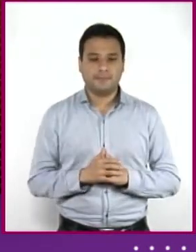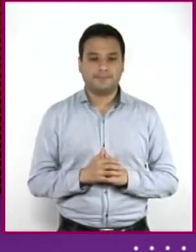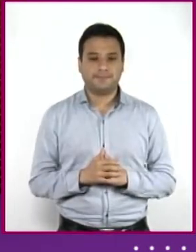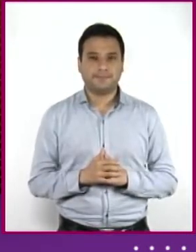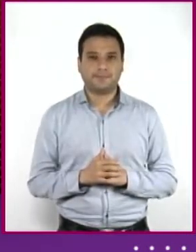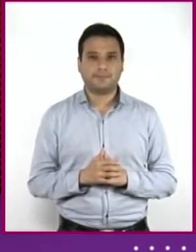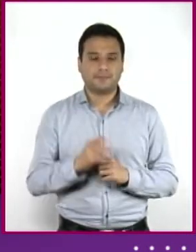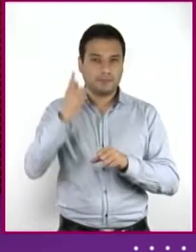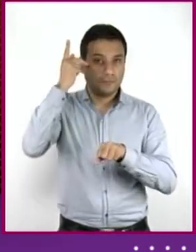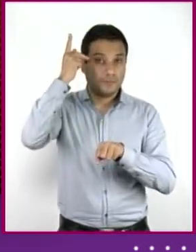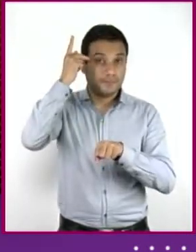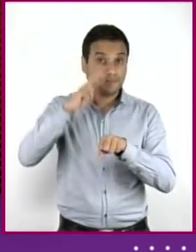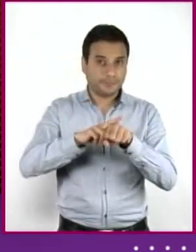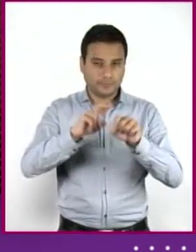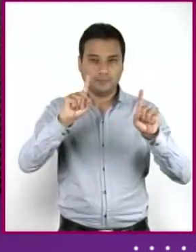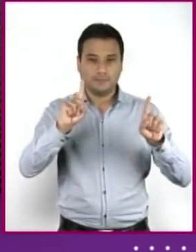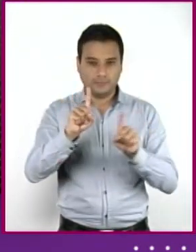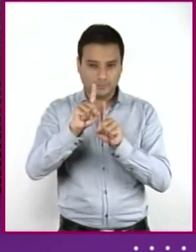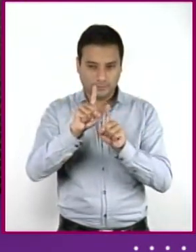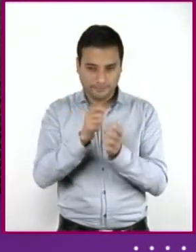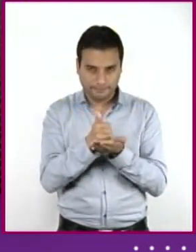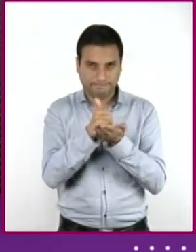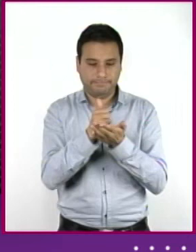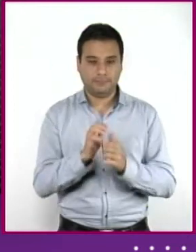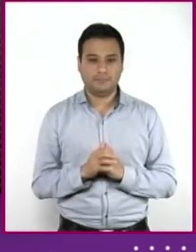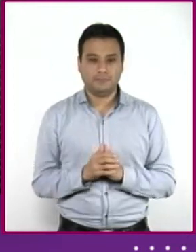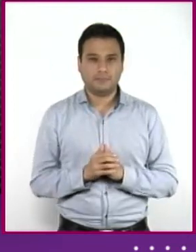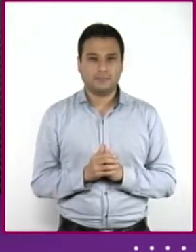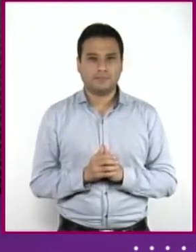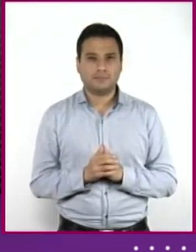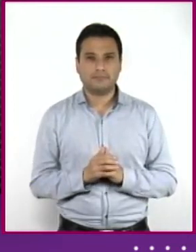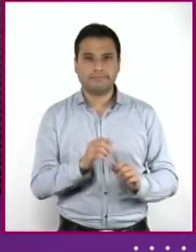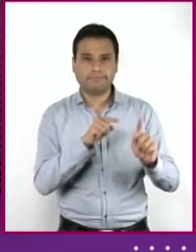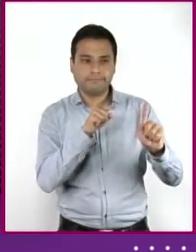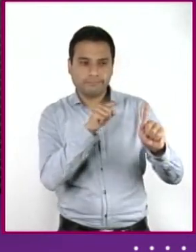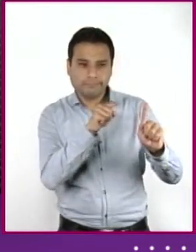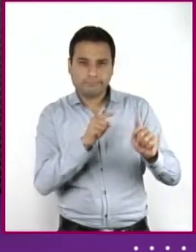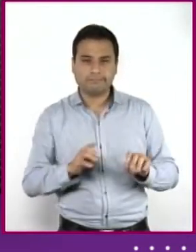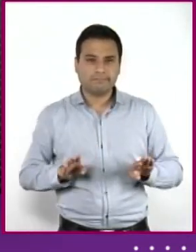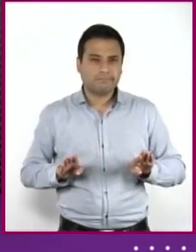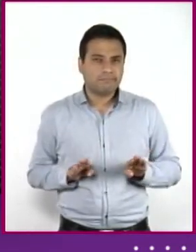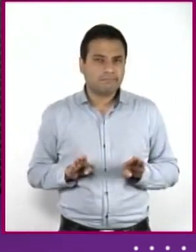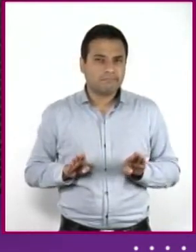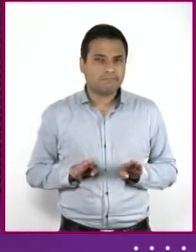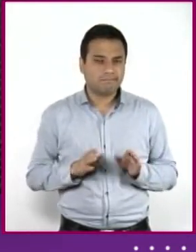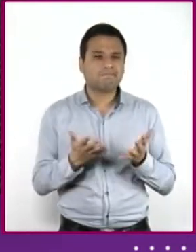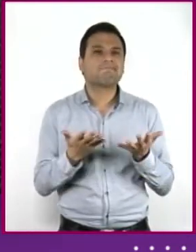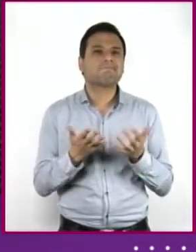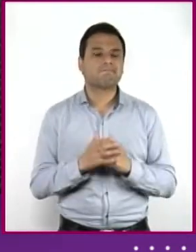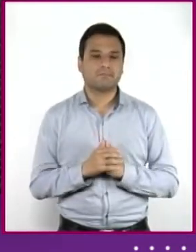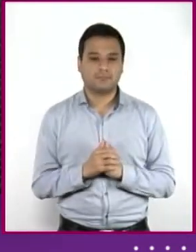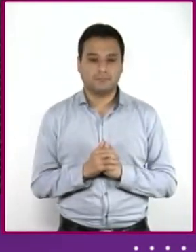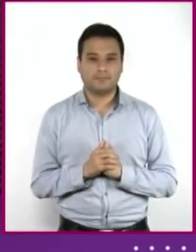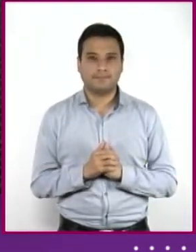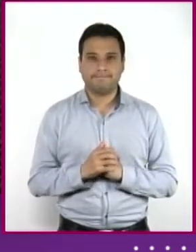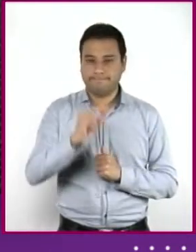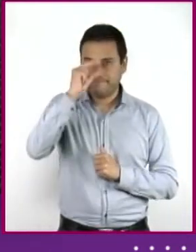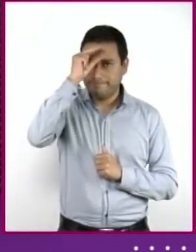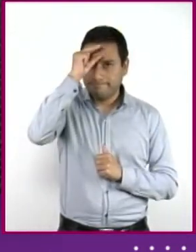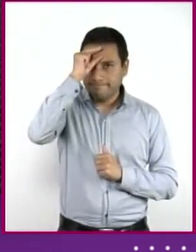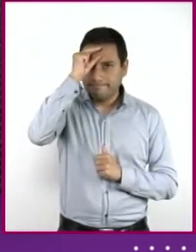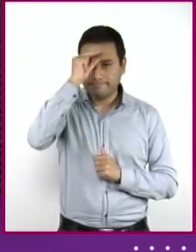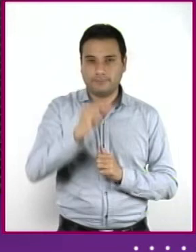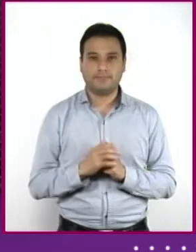Radio producer assistant. What qualities do you require from this assistant?